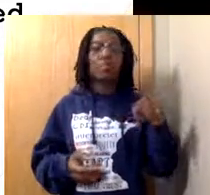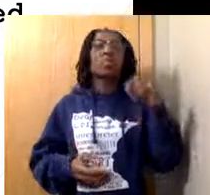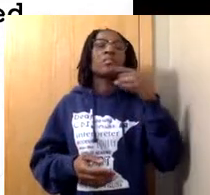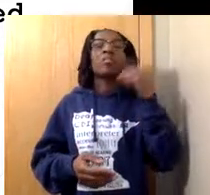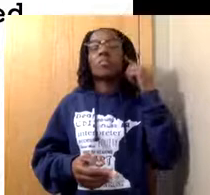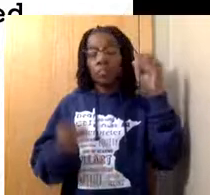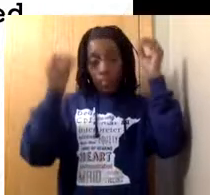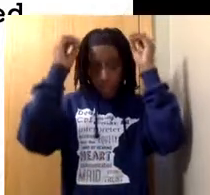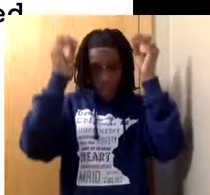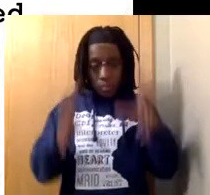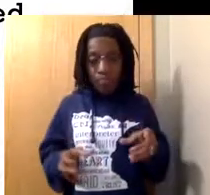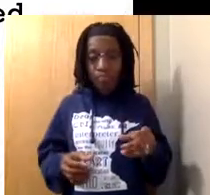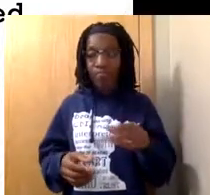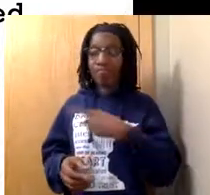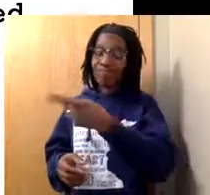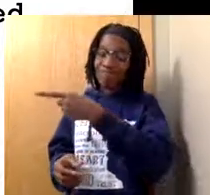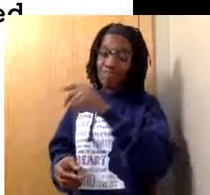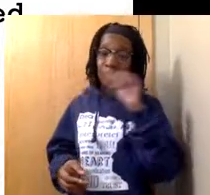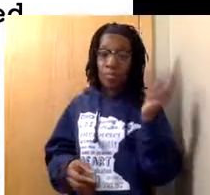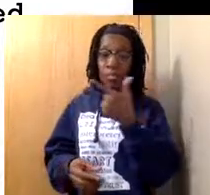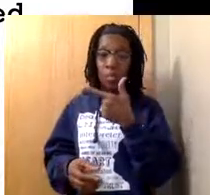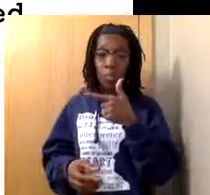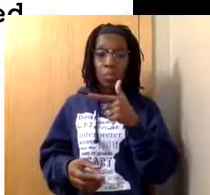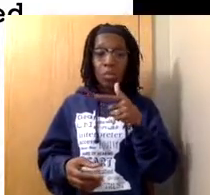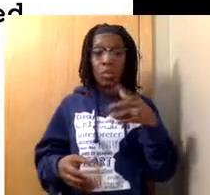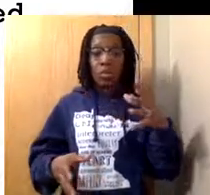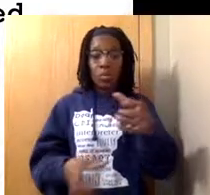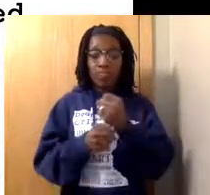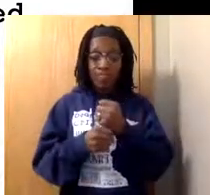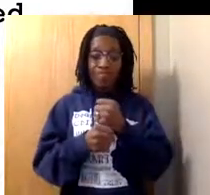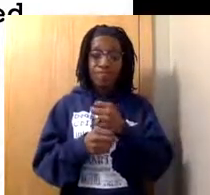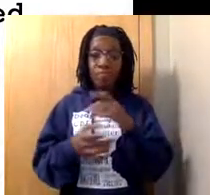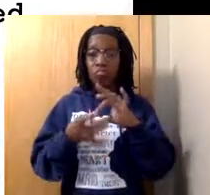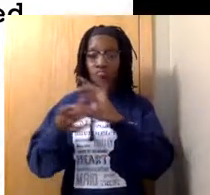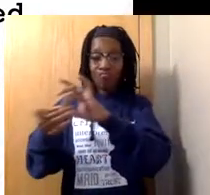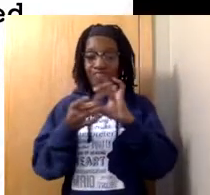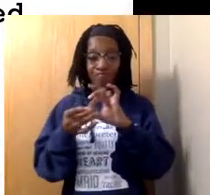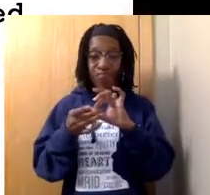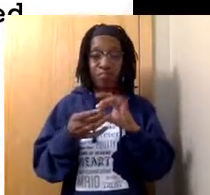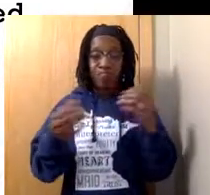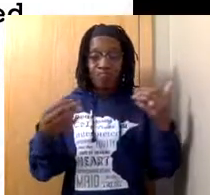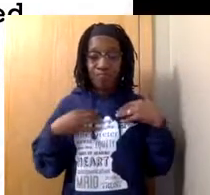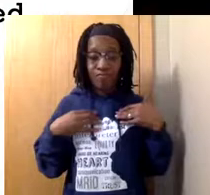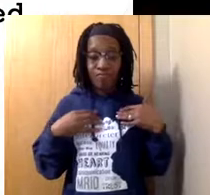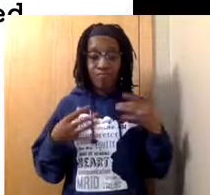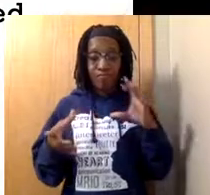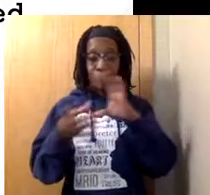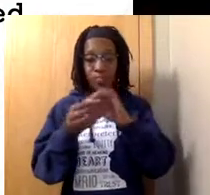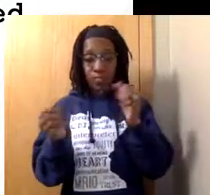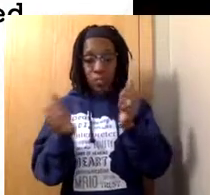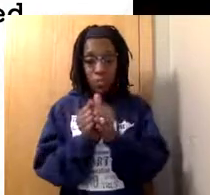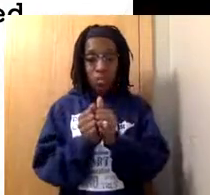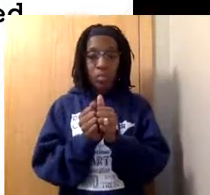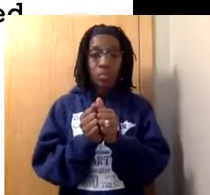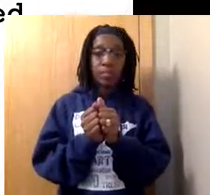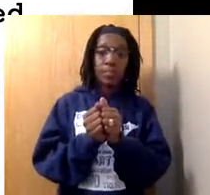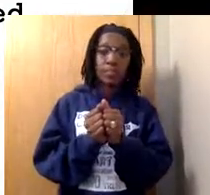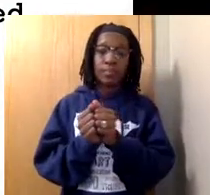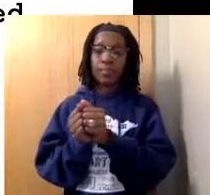to gain a good relationship and draw that connection with each other that they have in common.